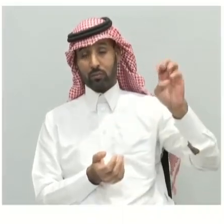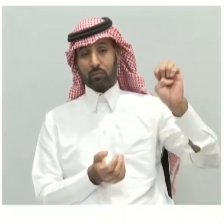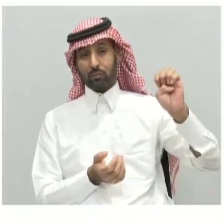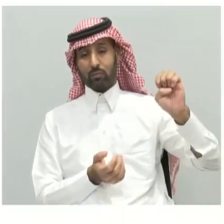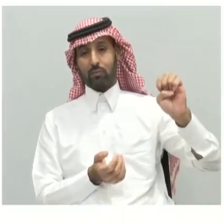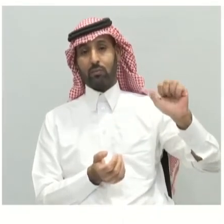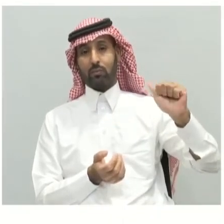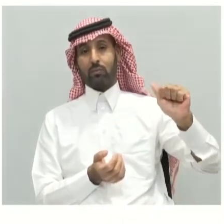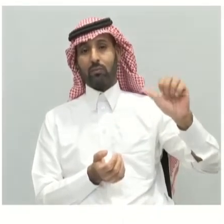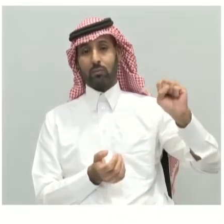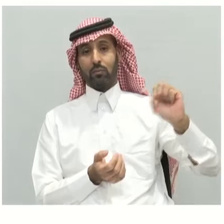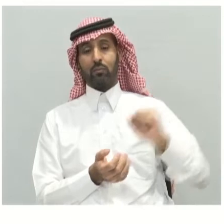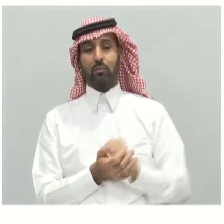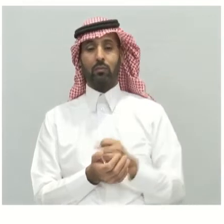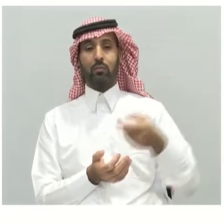Excellent.